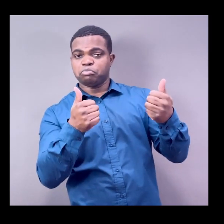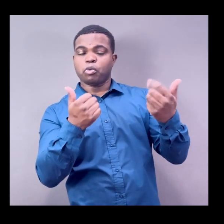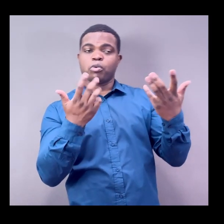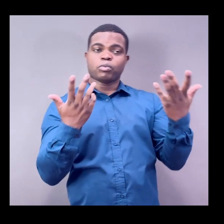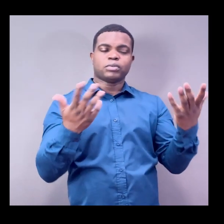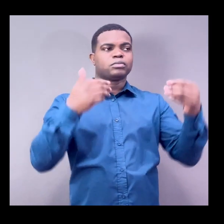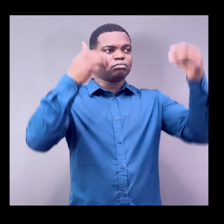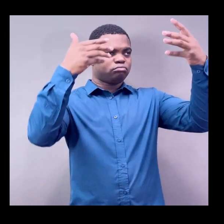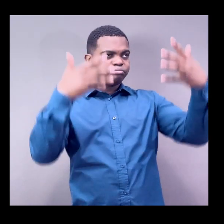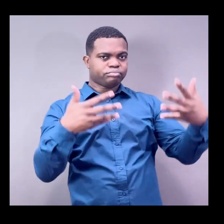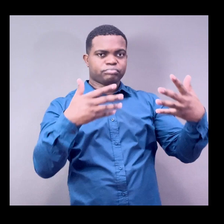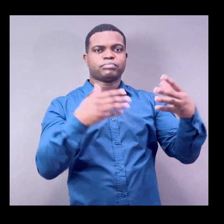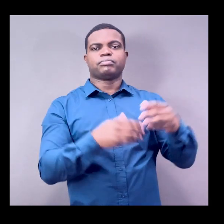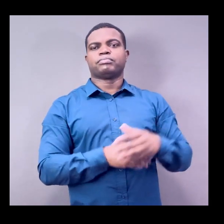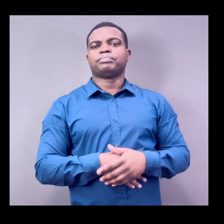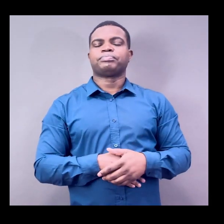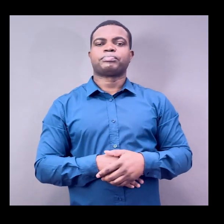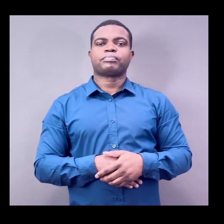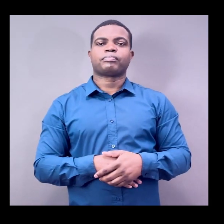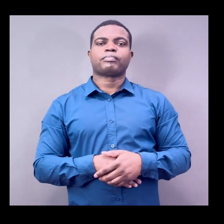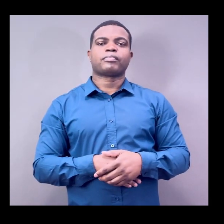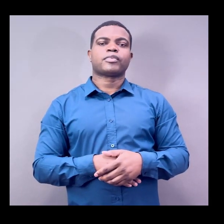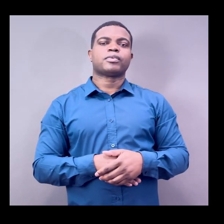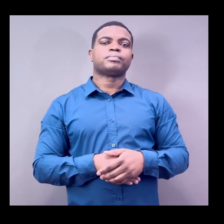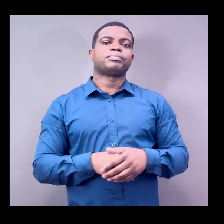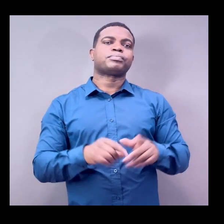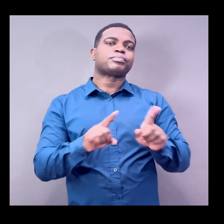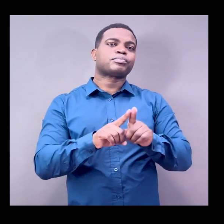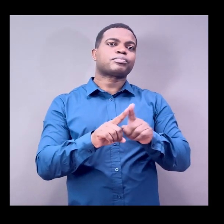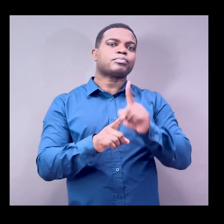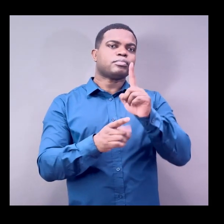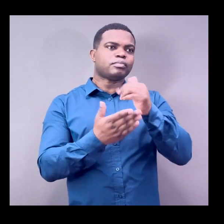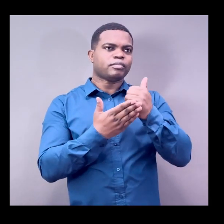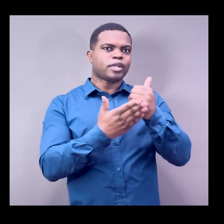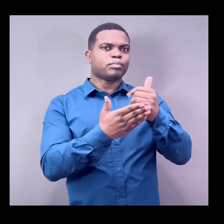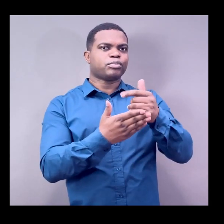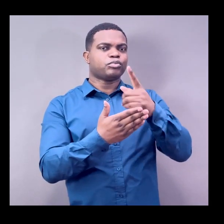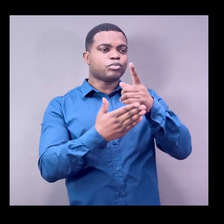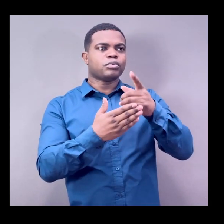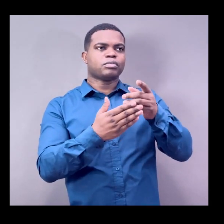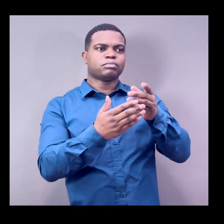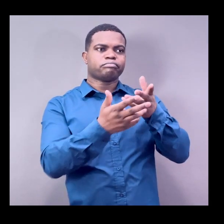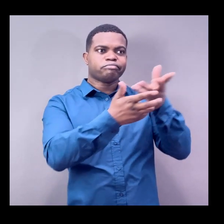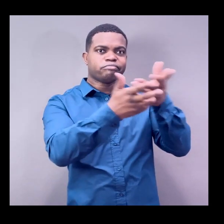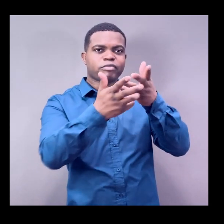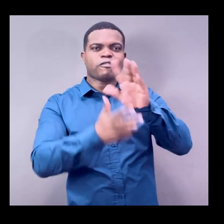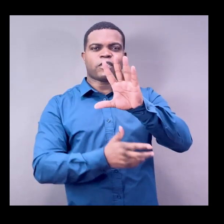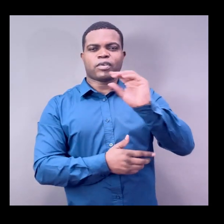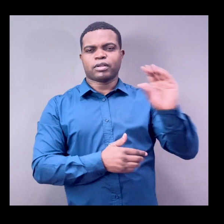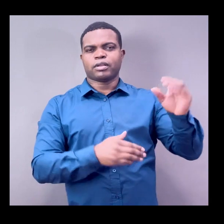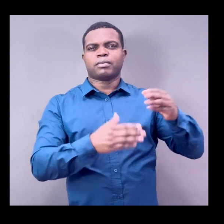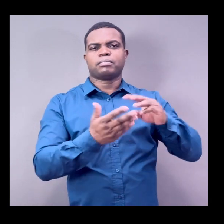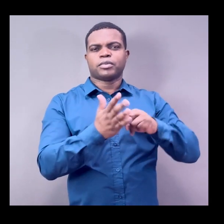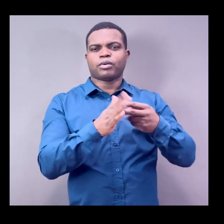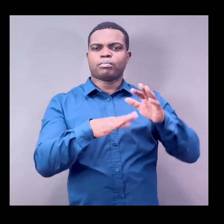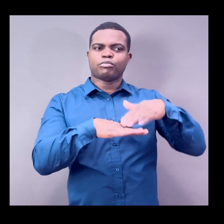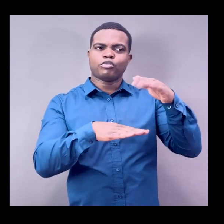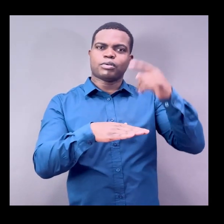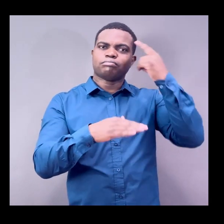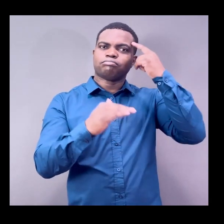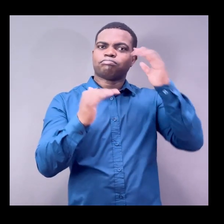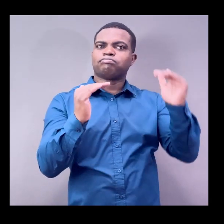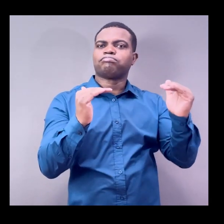that you have successfully increased the knowledge of 500 people. So what are you going to